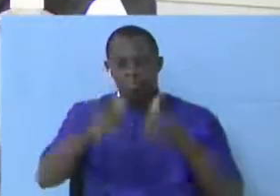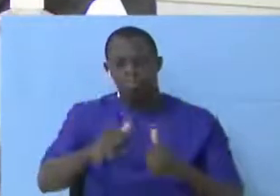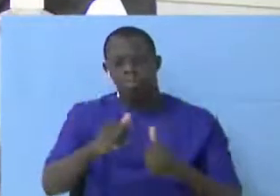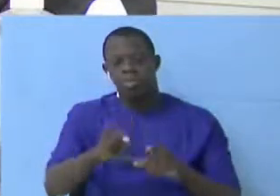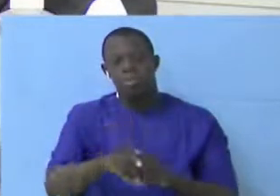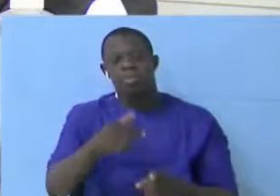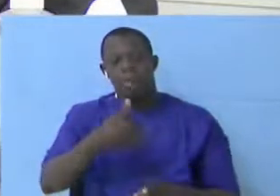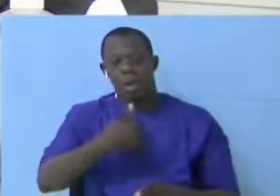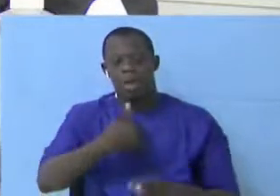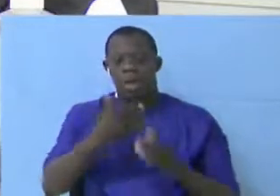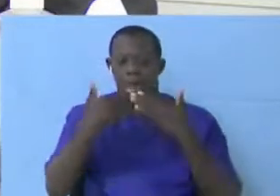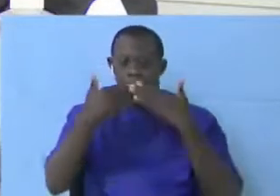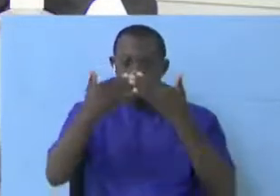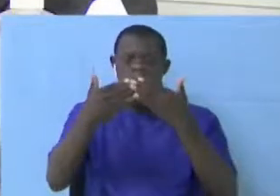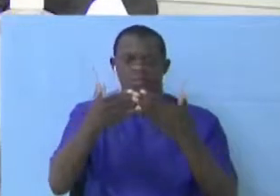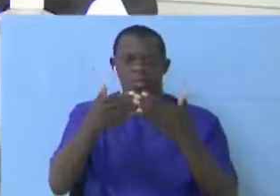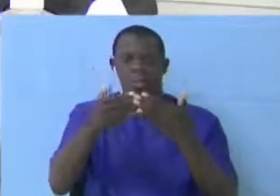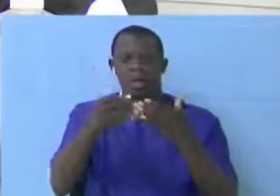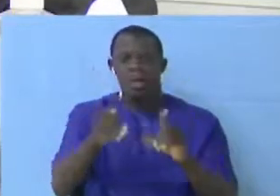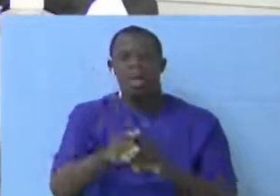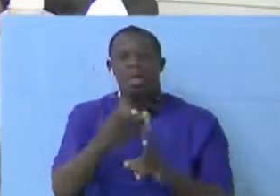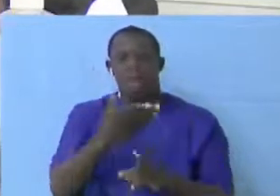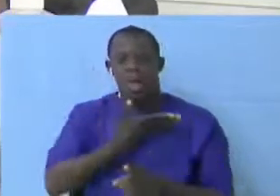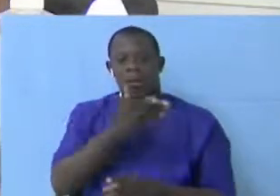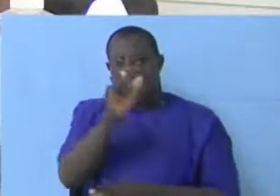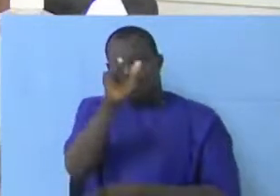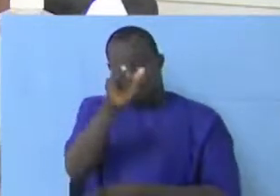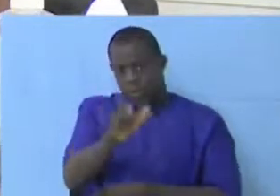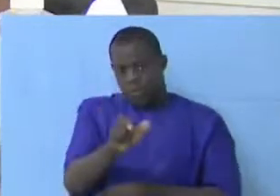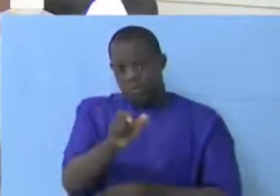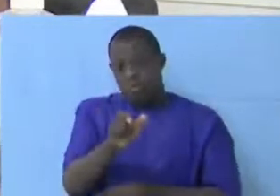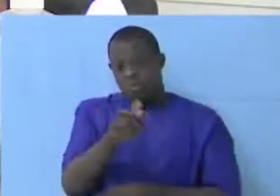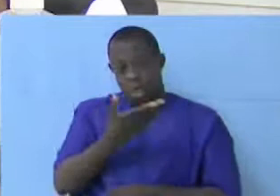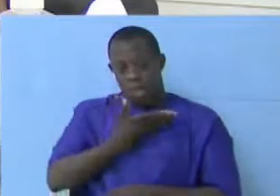I told them that there is a lone survivor, there is a survivor.